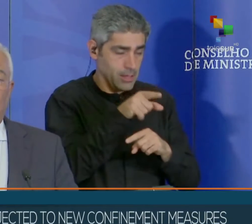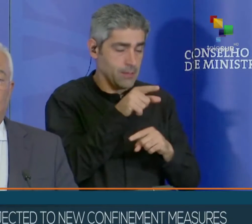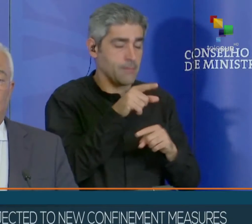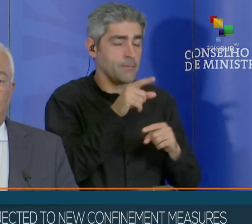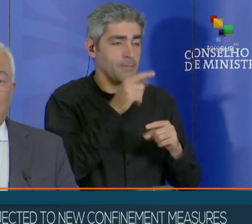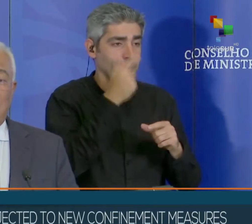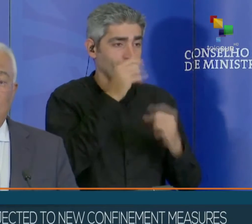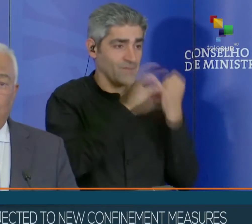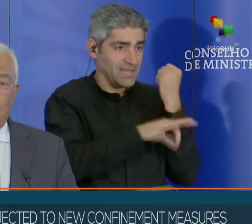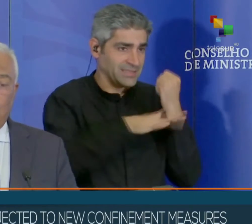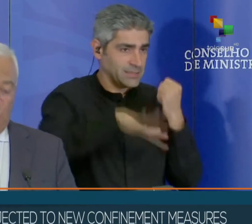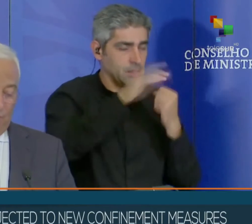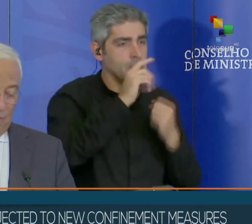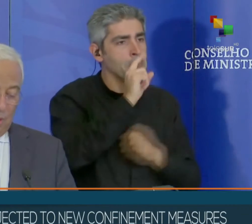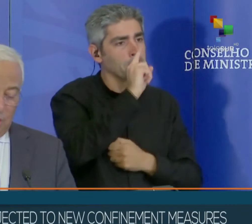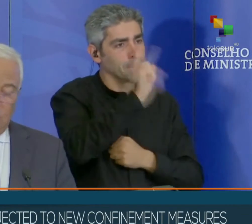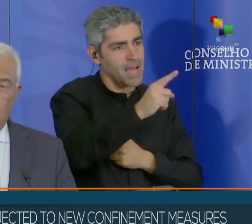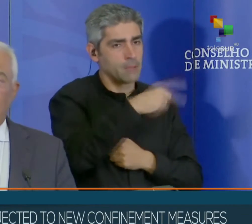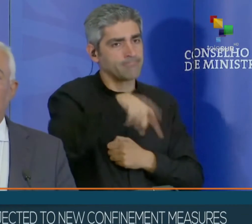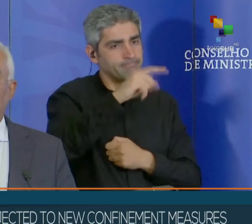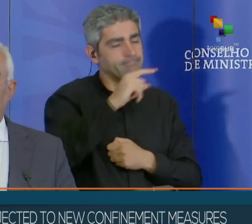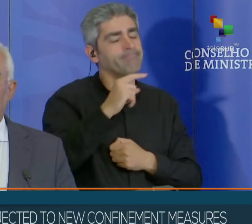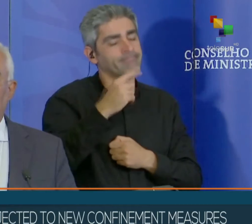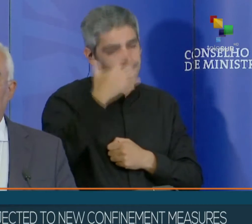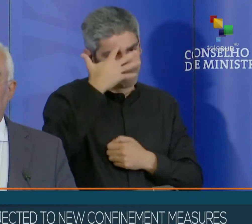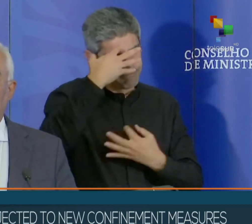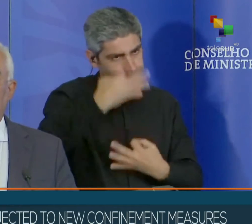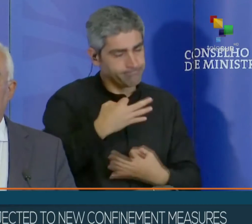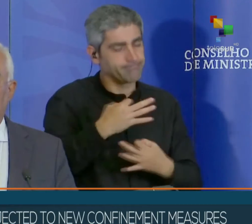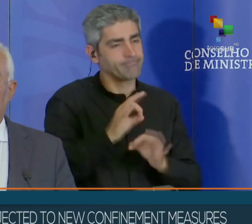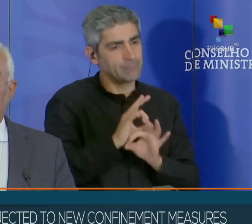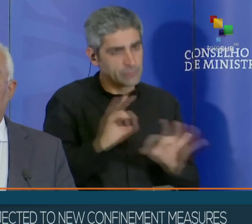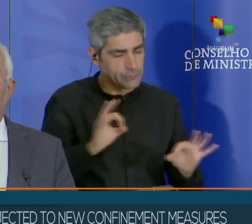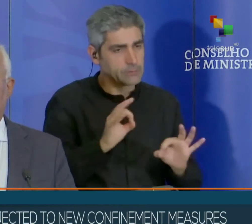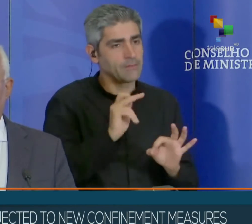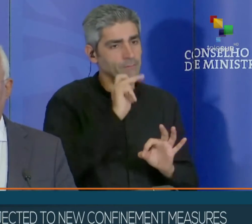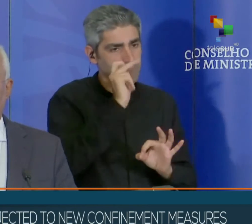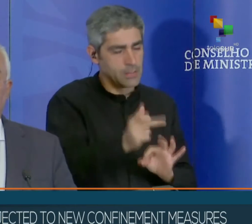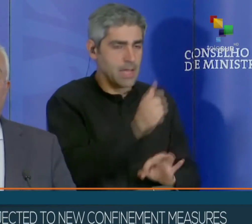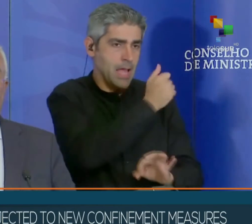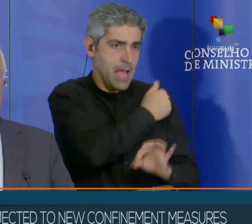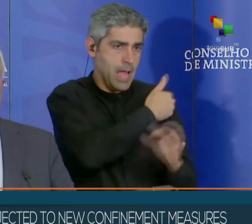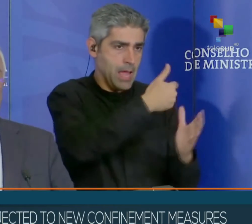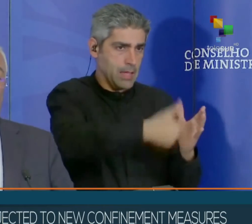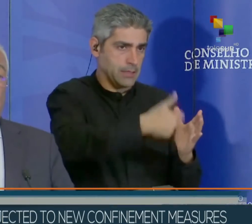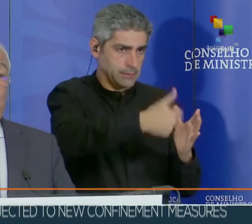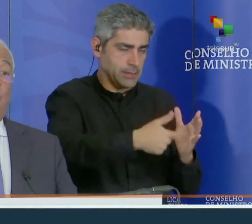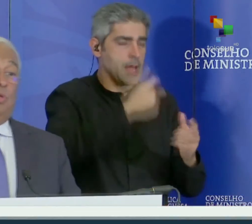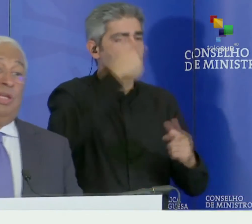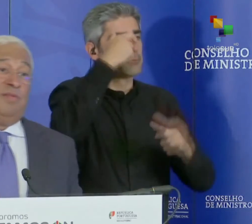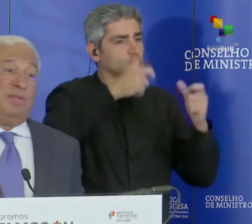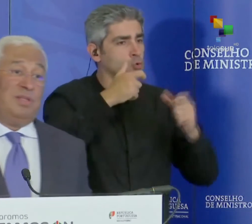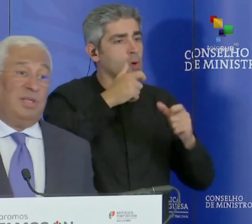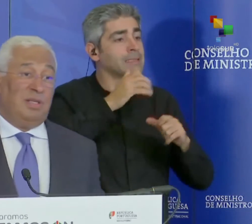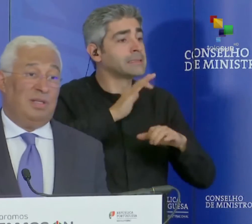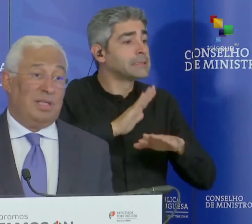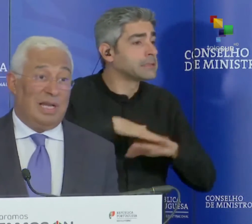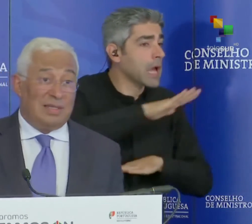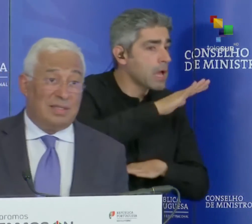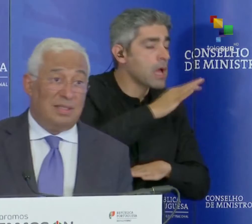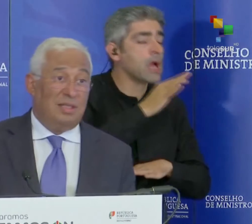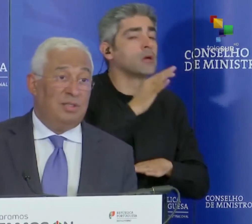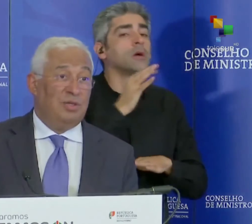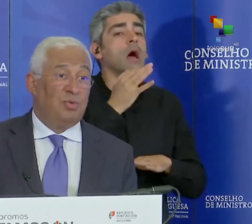is, people should only leave the house and move on the public road in certain exceptions, which are actually quite extensive, which